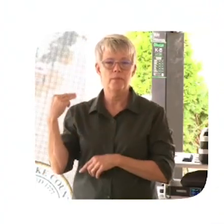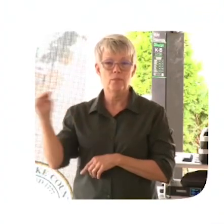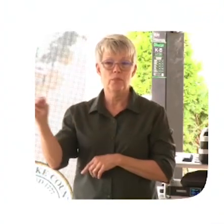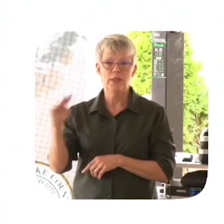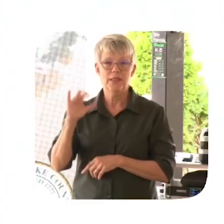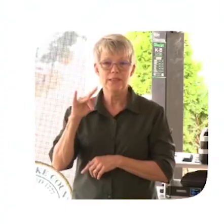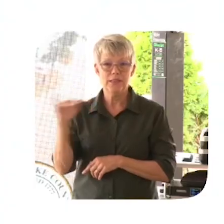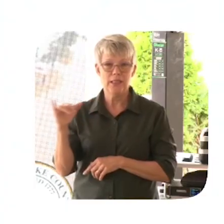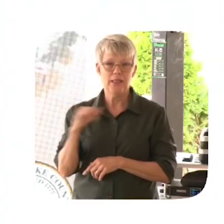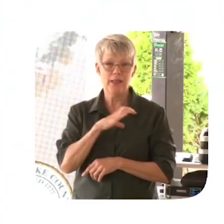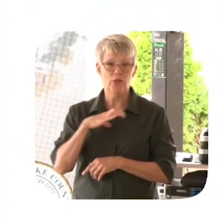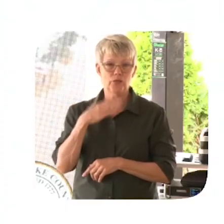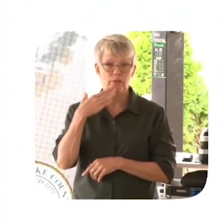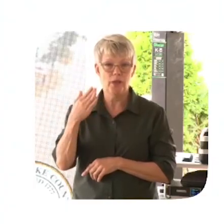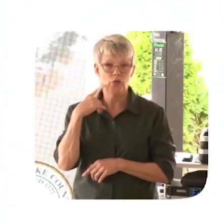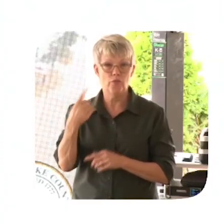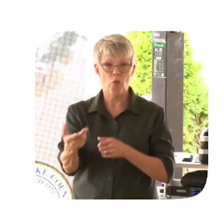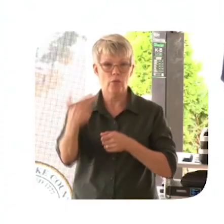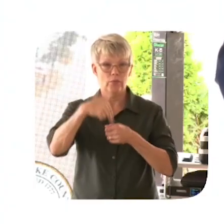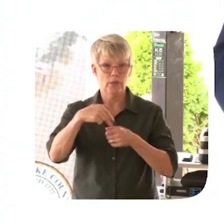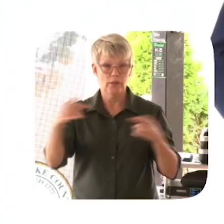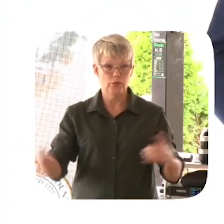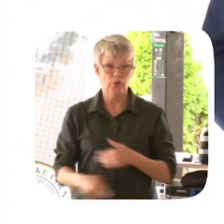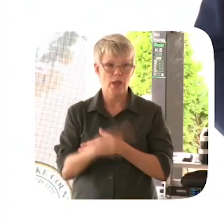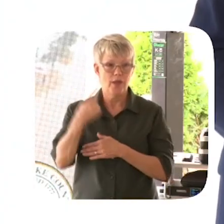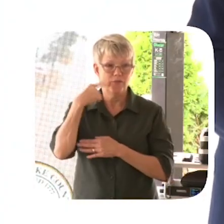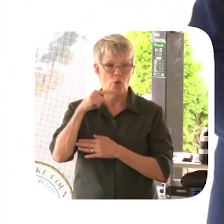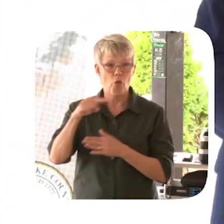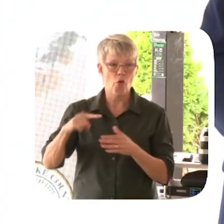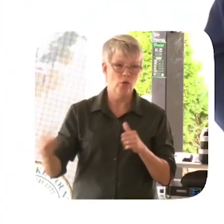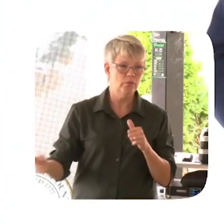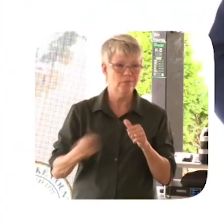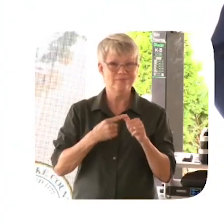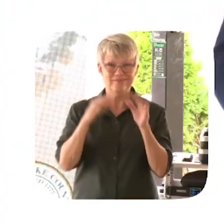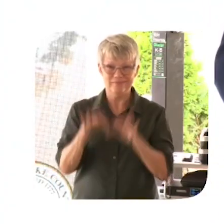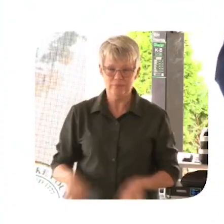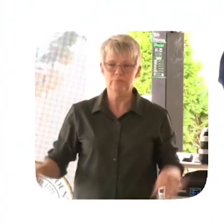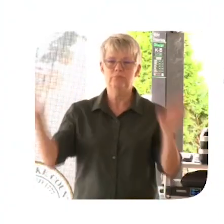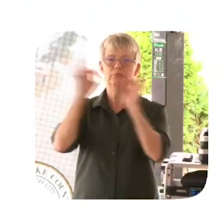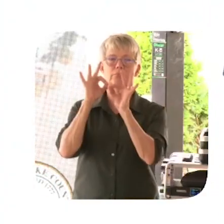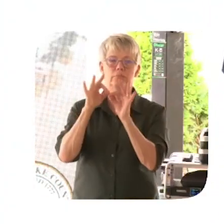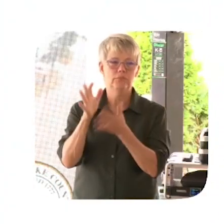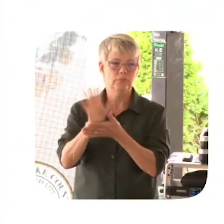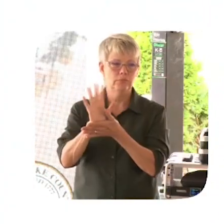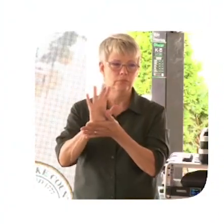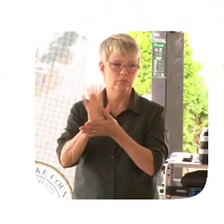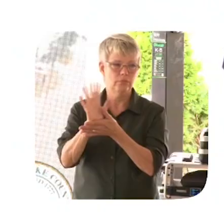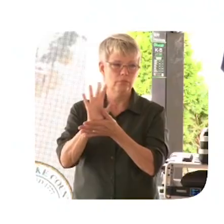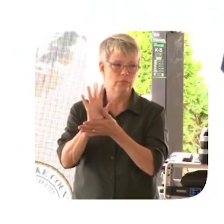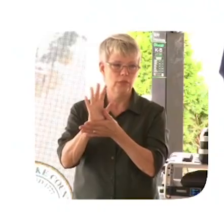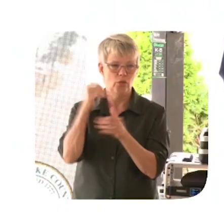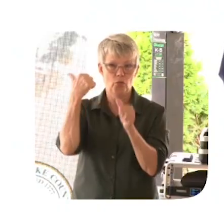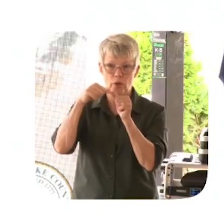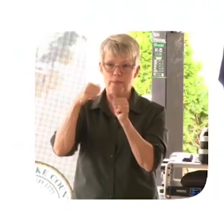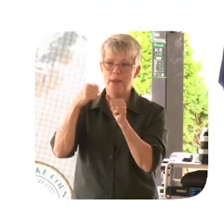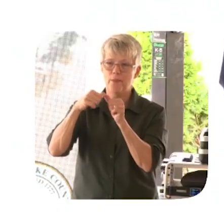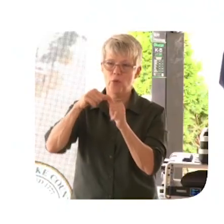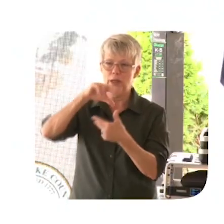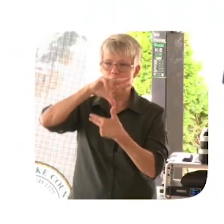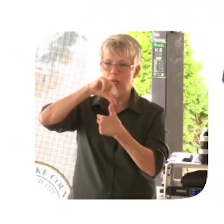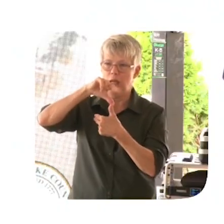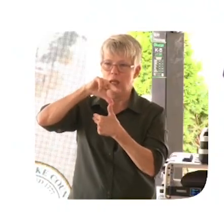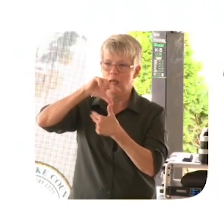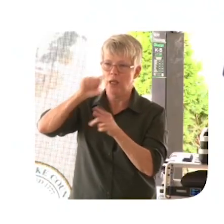thank you for joining us today for this premiere of this important video, Remembering Helene. And I know